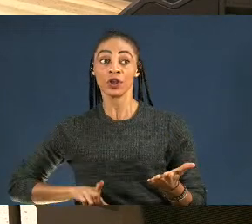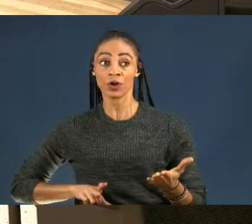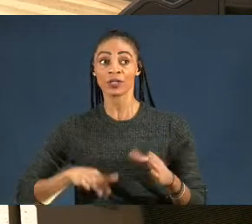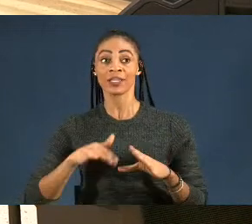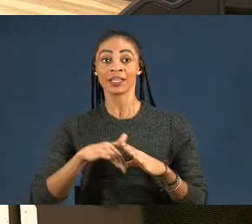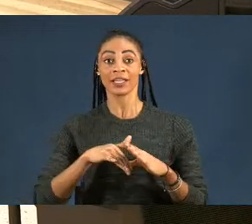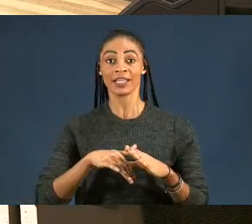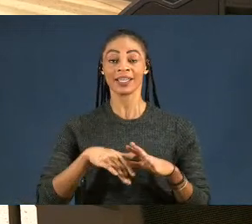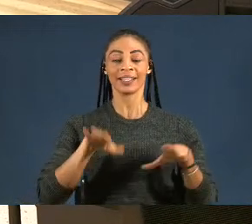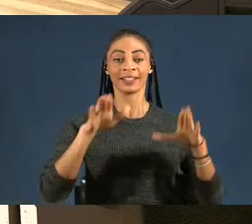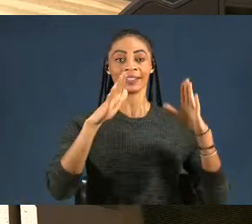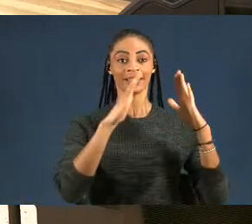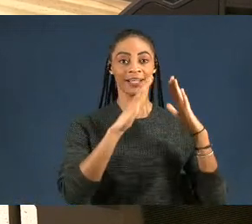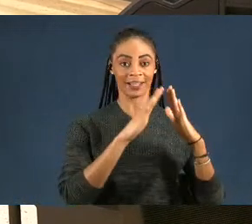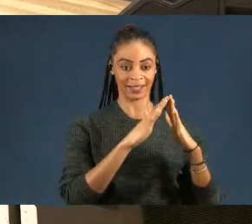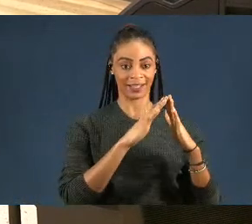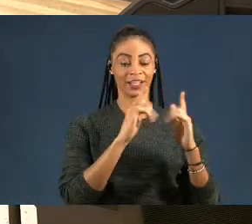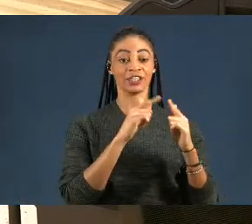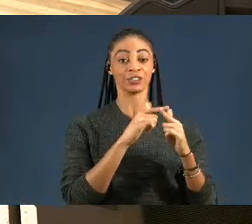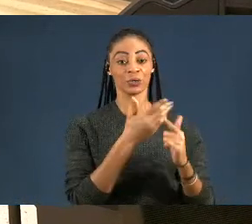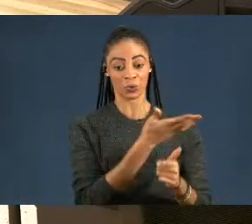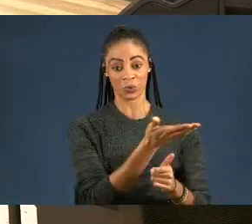Lord, to her Lord.